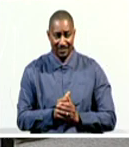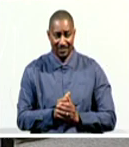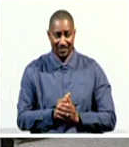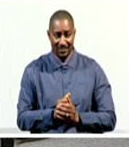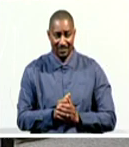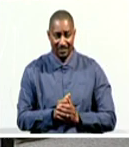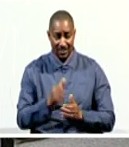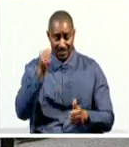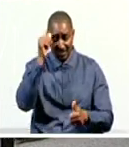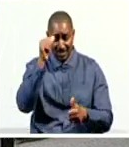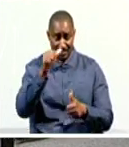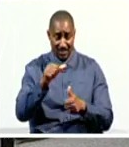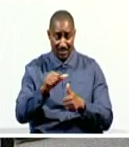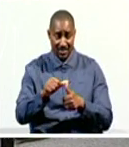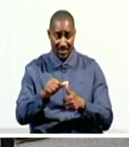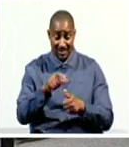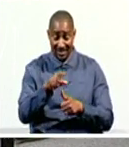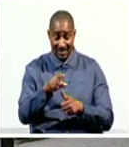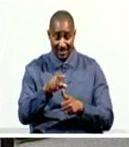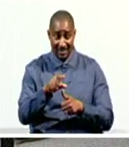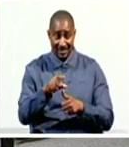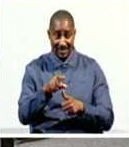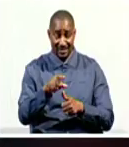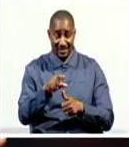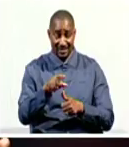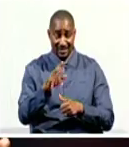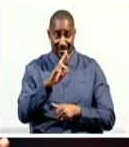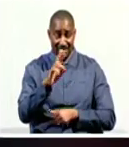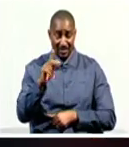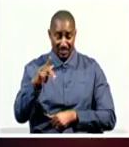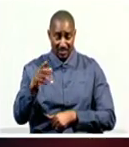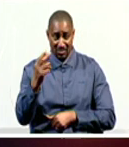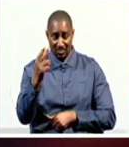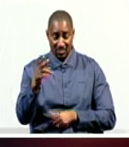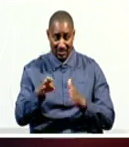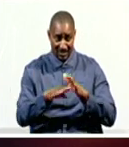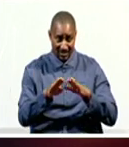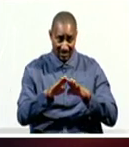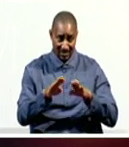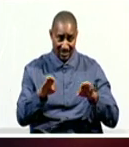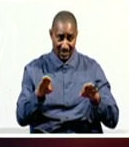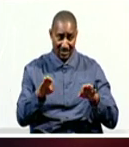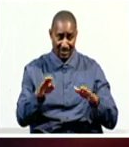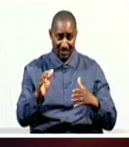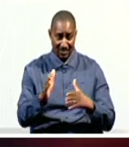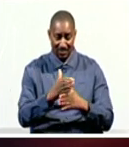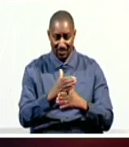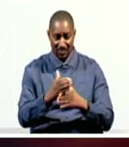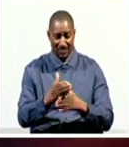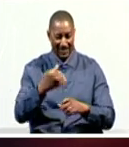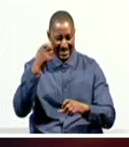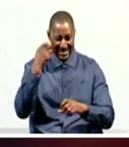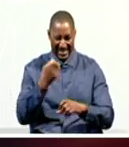was implemented within the context of, number one, COVID, within the context of heightened geopolitical